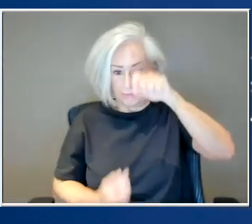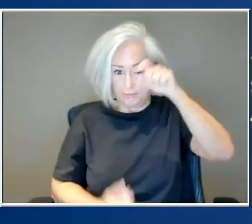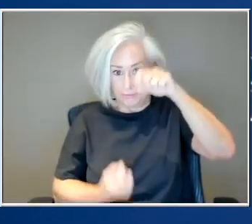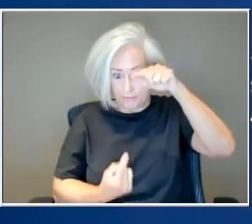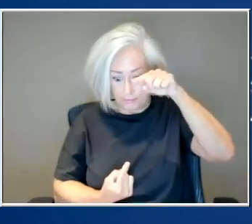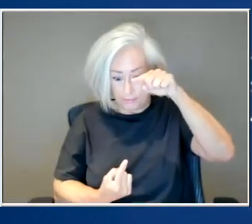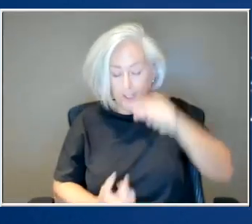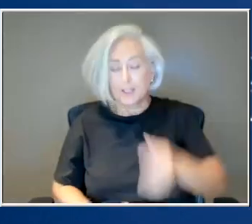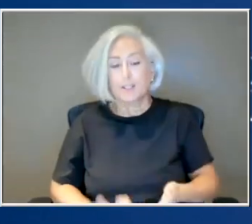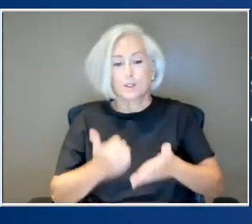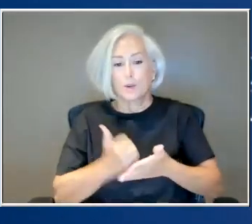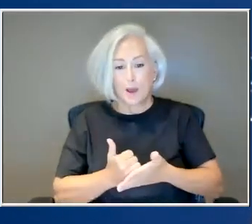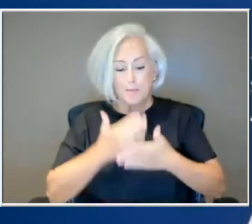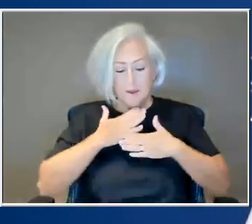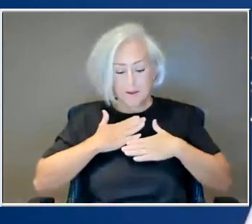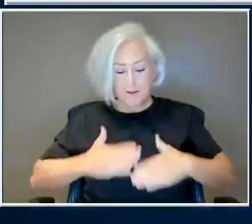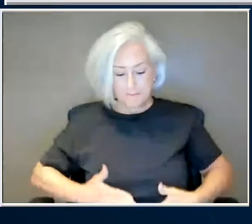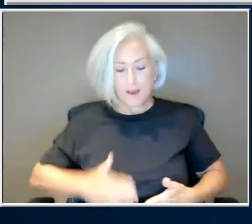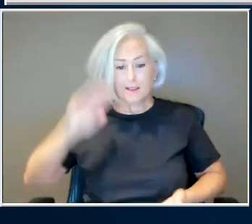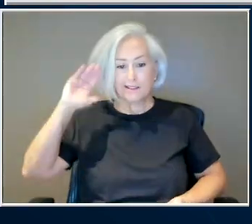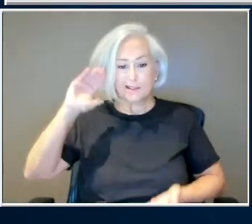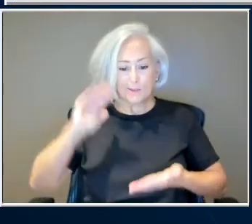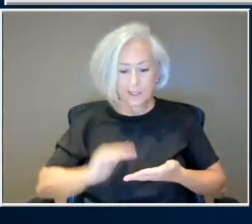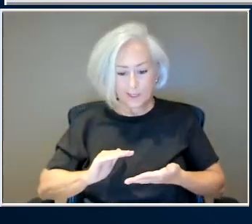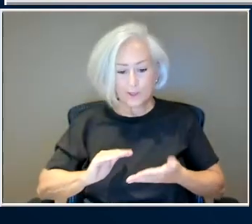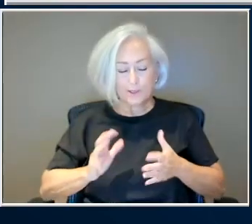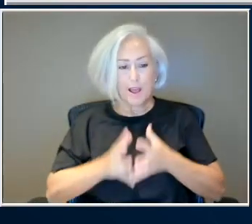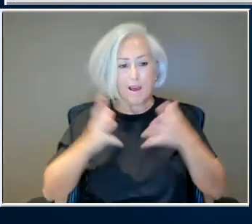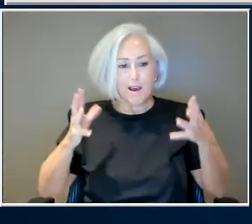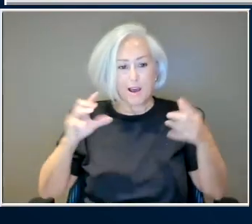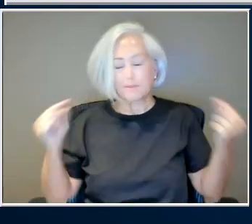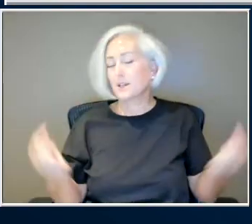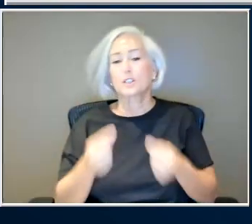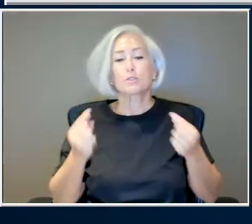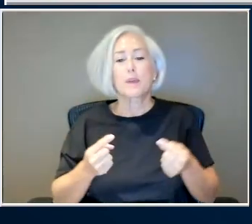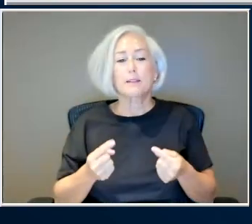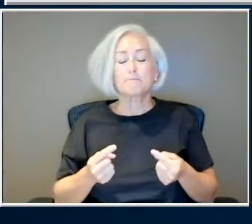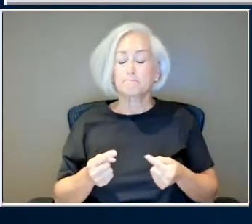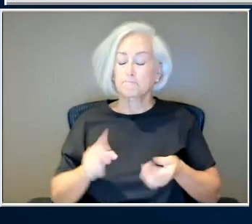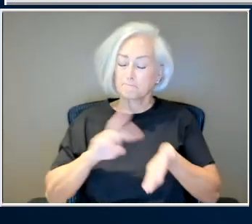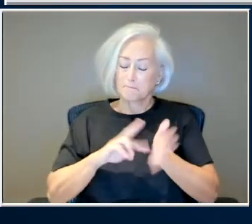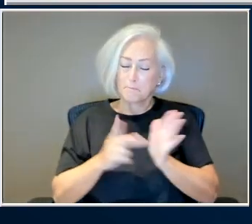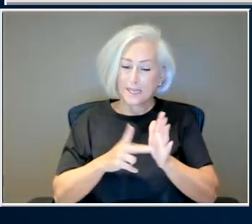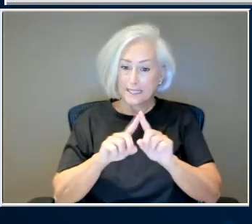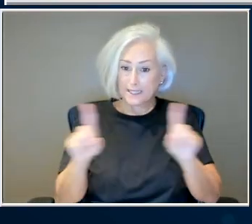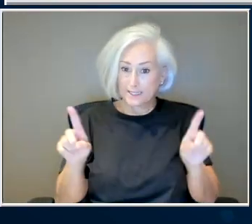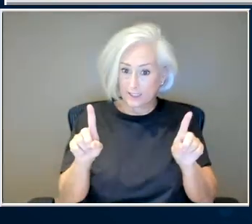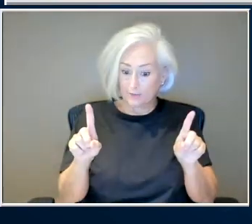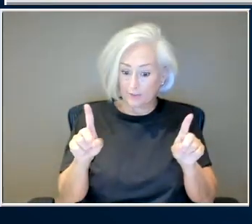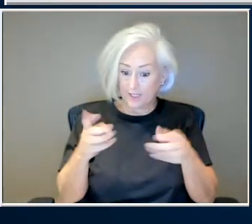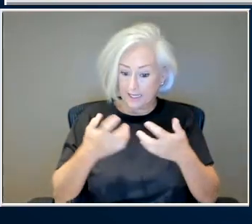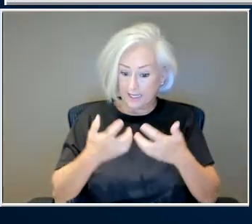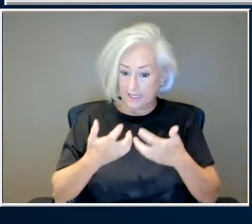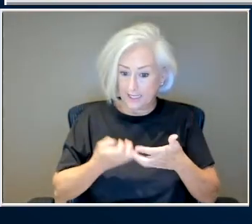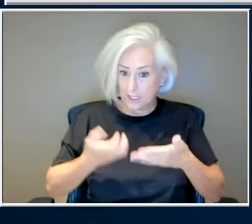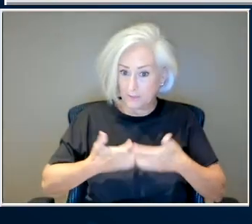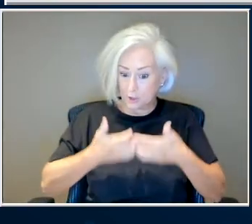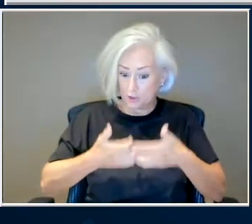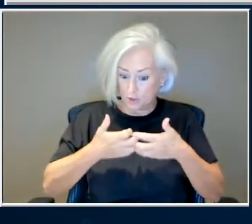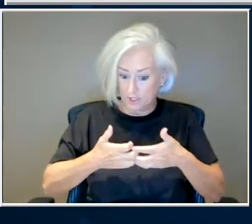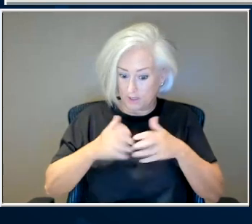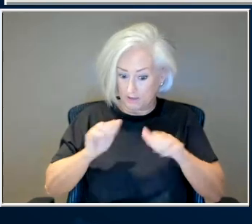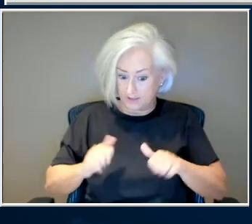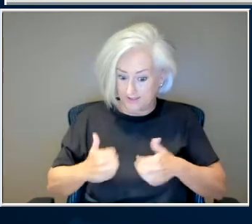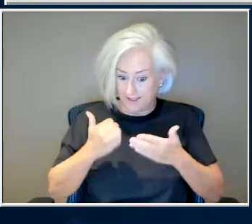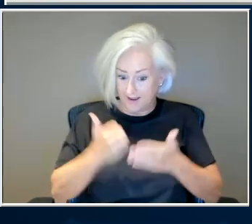on unhealthy pain. So there are different devices on the market, we know, and you helped study the first device that uses